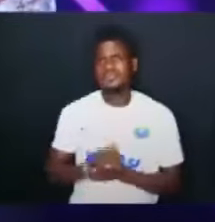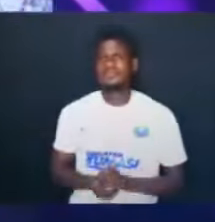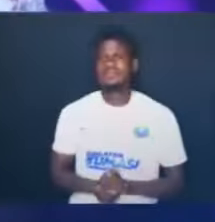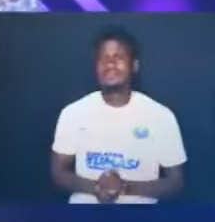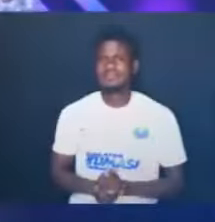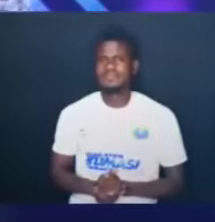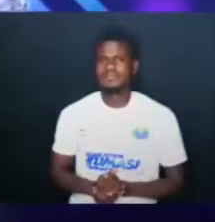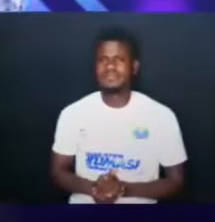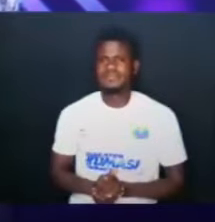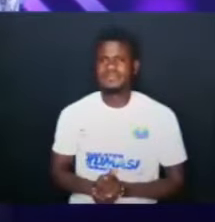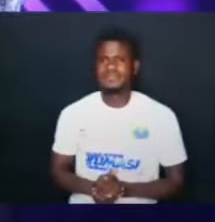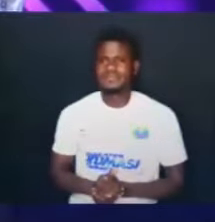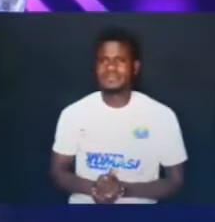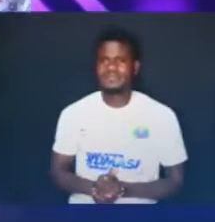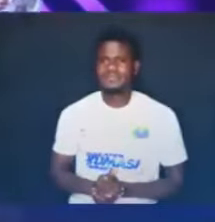Now